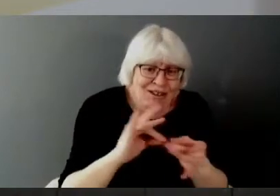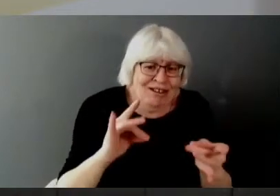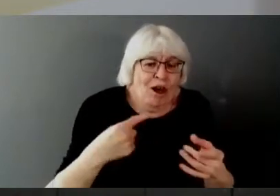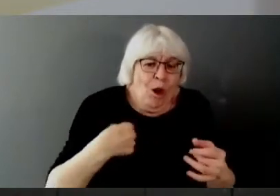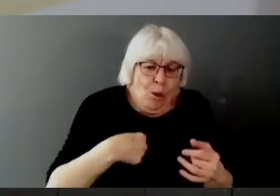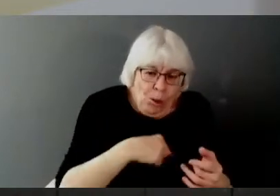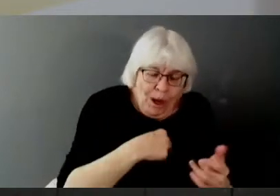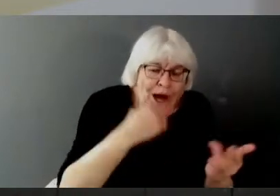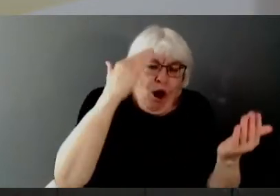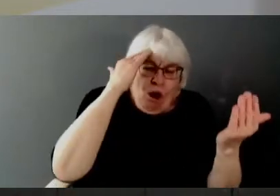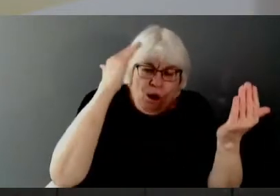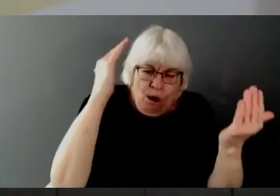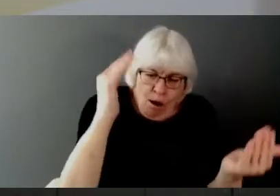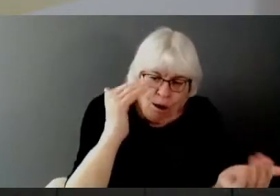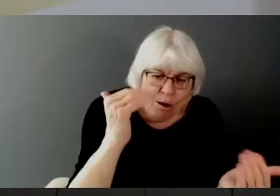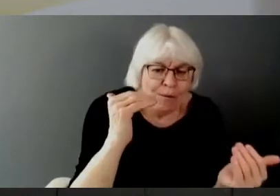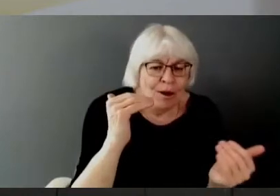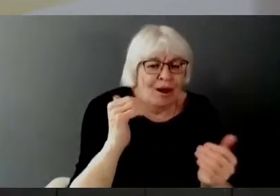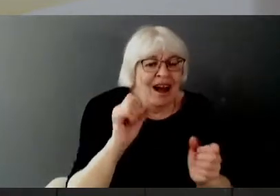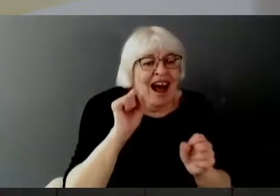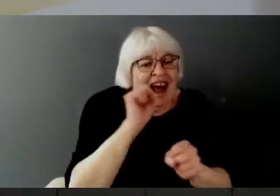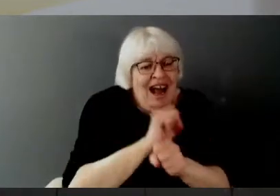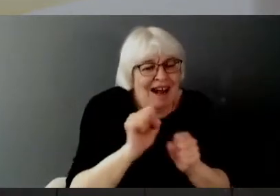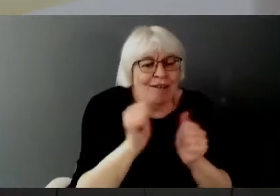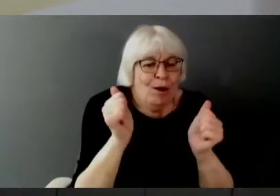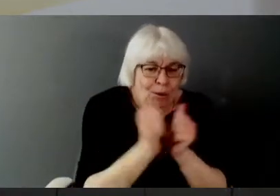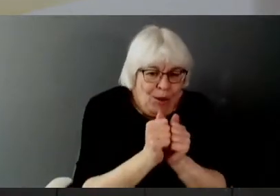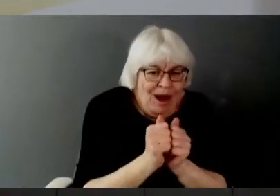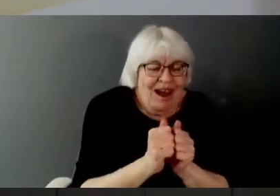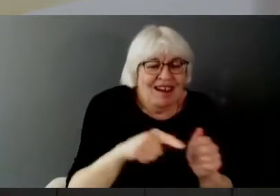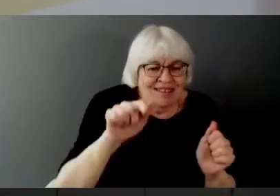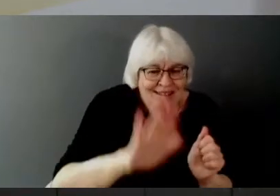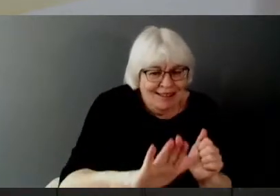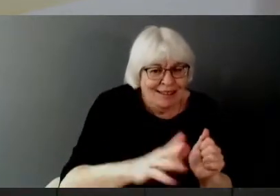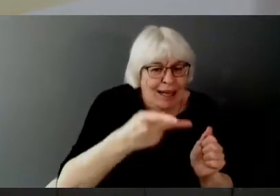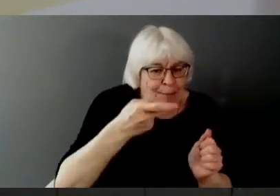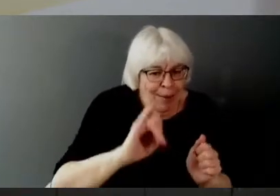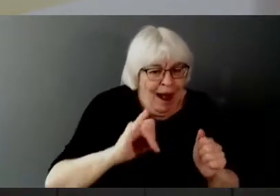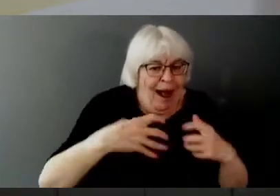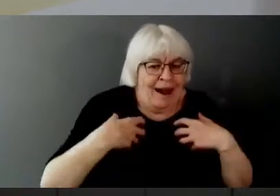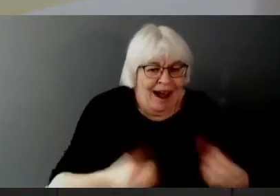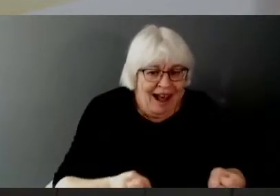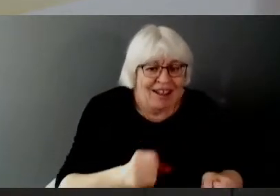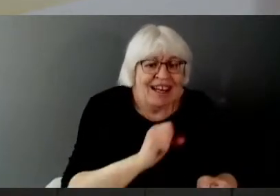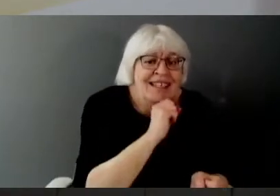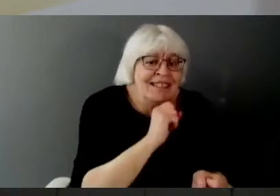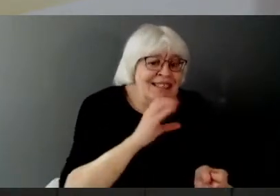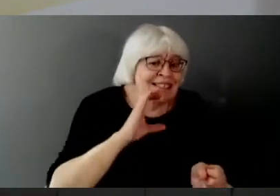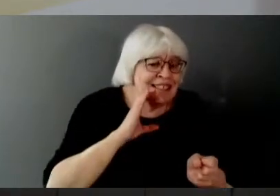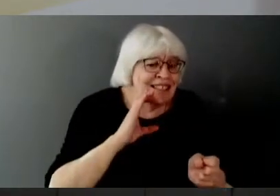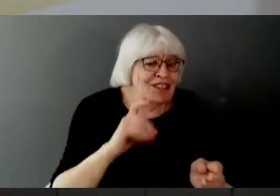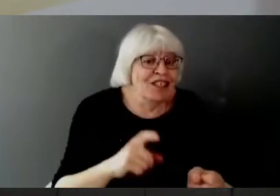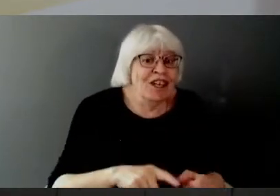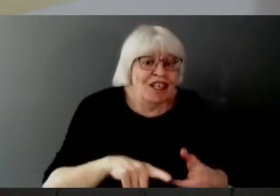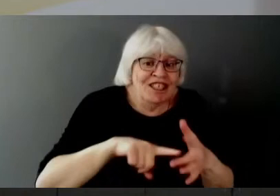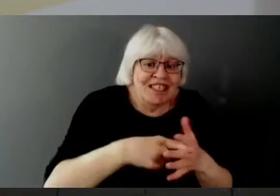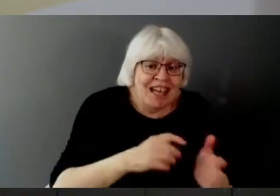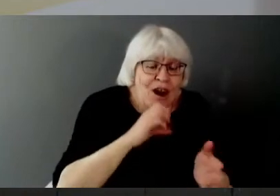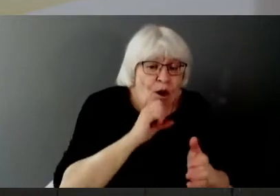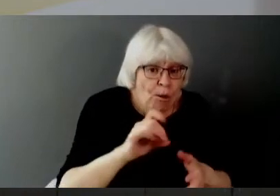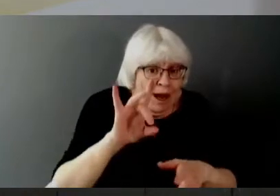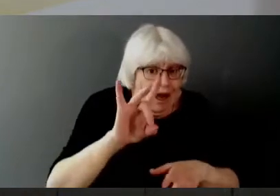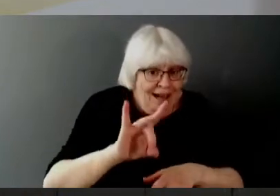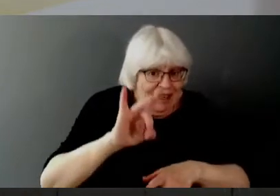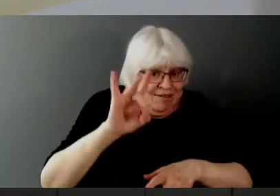working with Health PEI, that seniors, and we would be starting with those 85 years of age and older, and I mentioned a couple